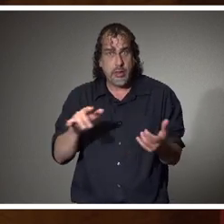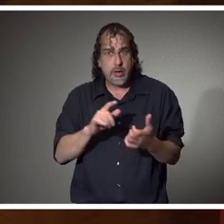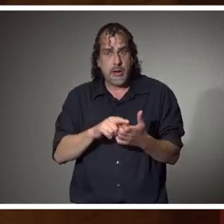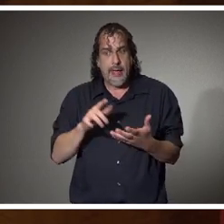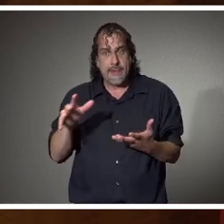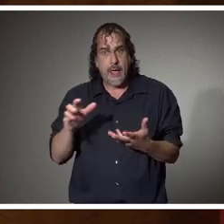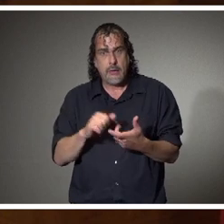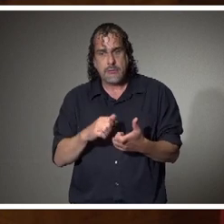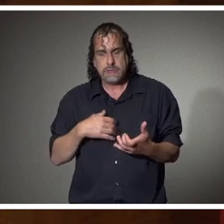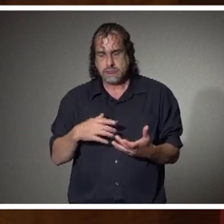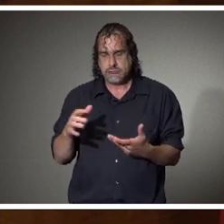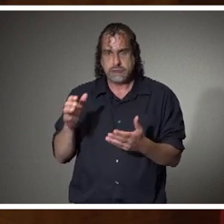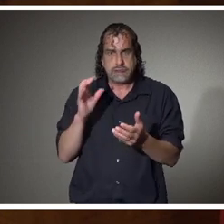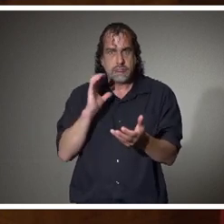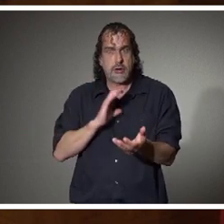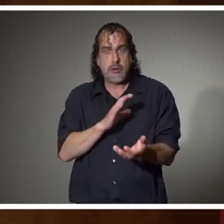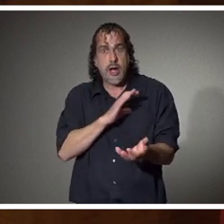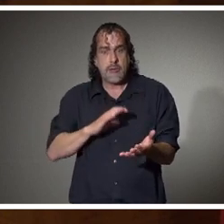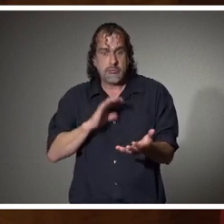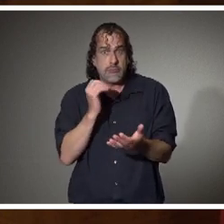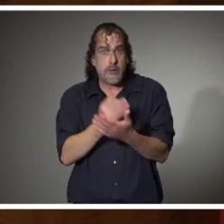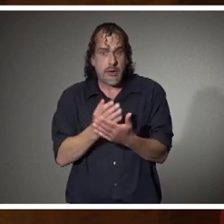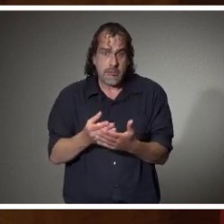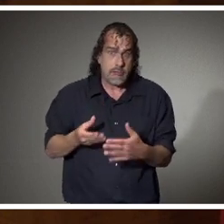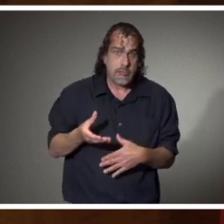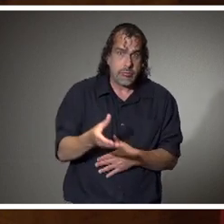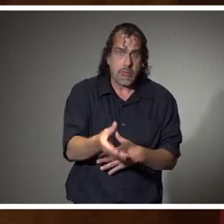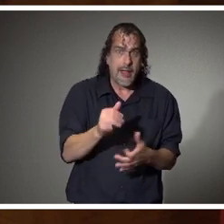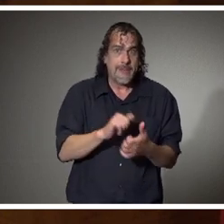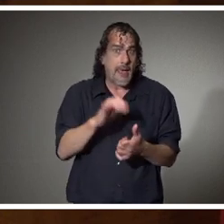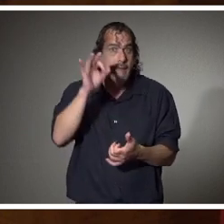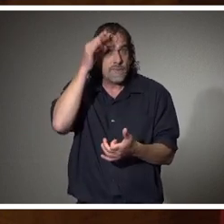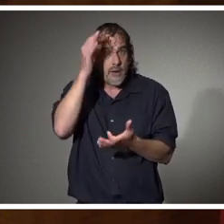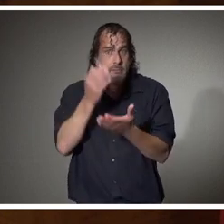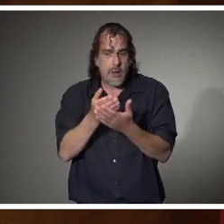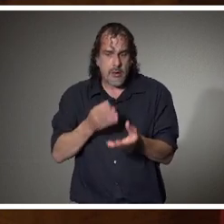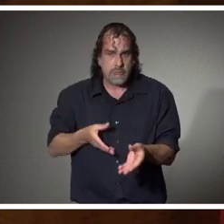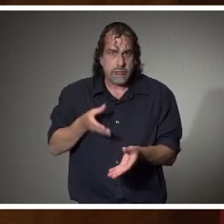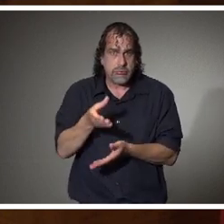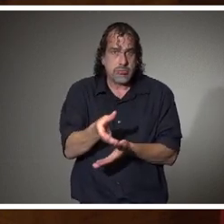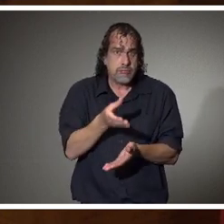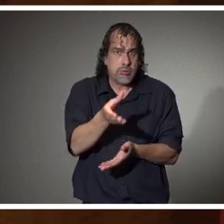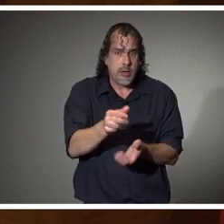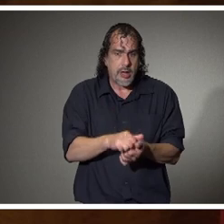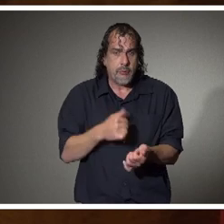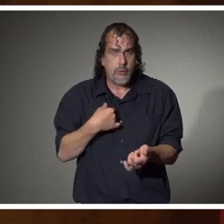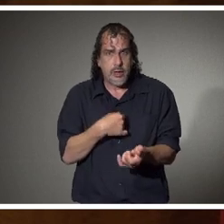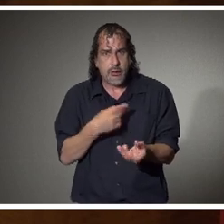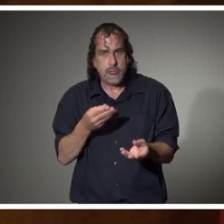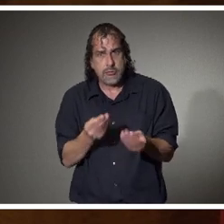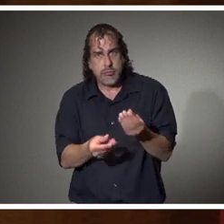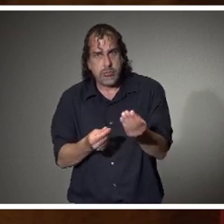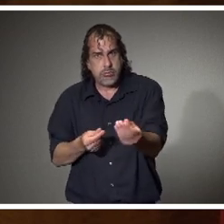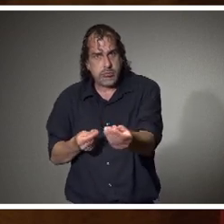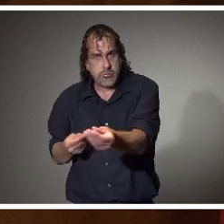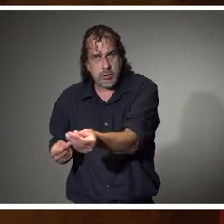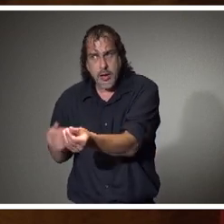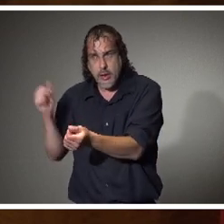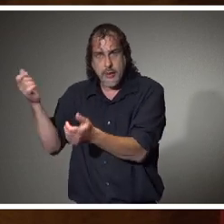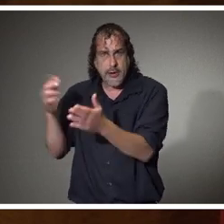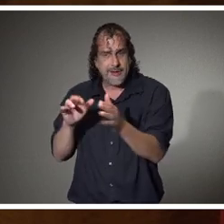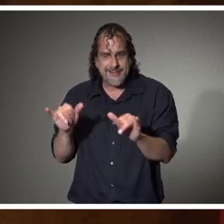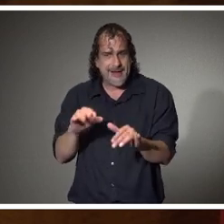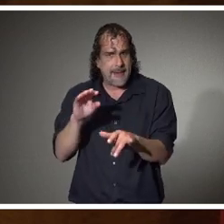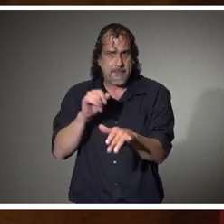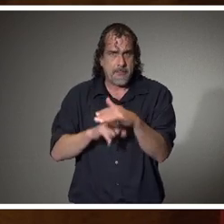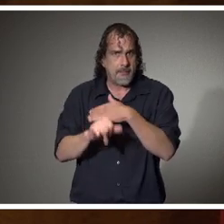Congress, and those federal funds have flowed to the state and have been expended in exactly that same manner.